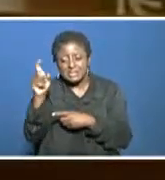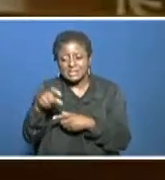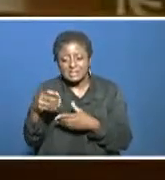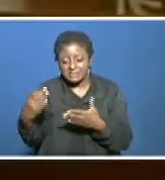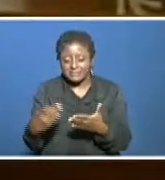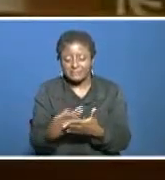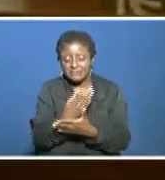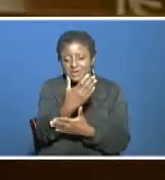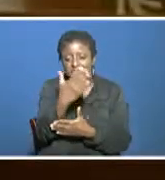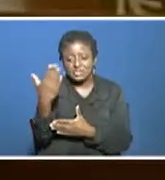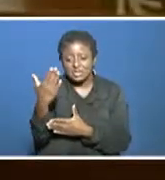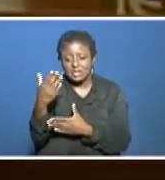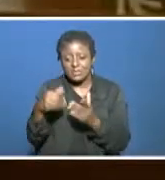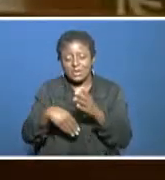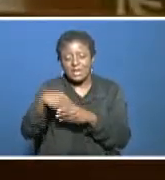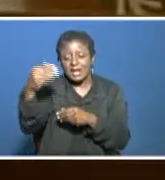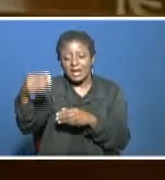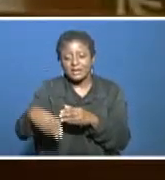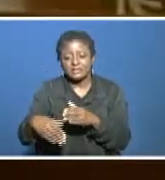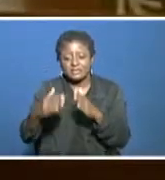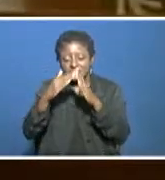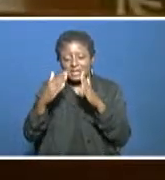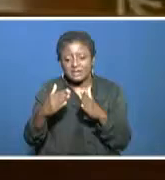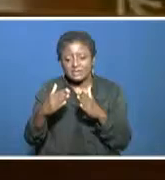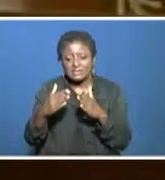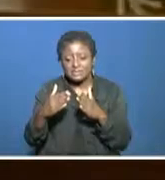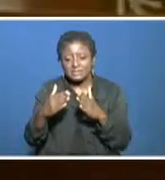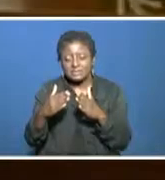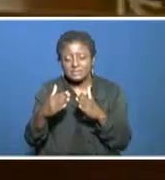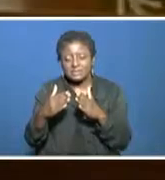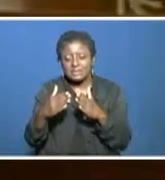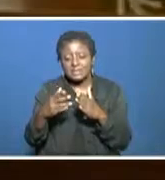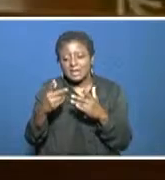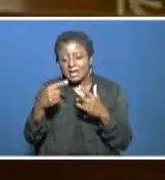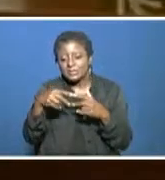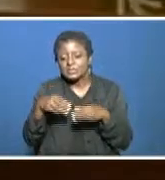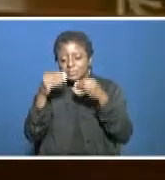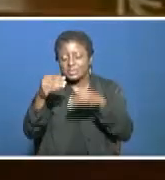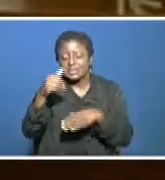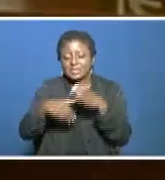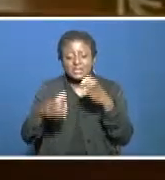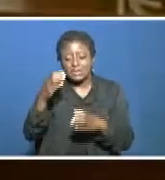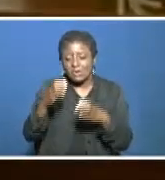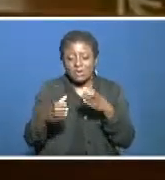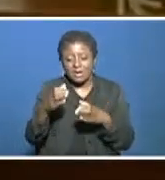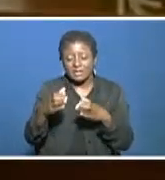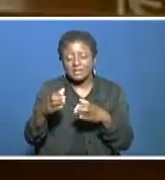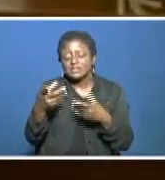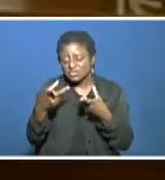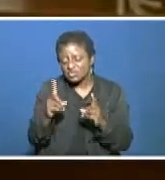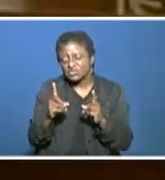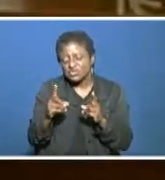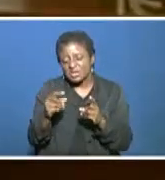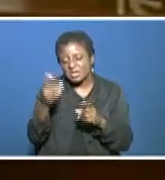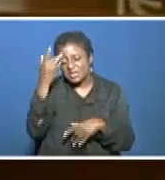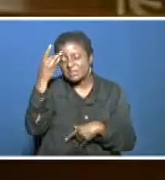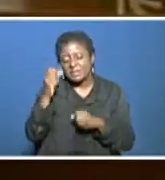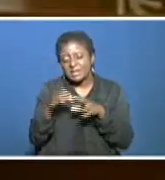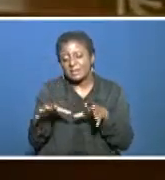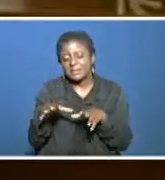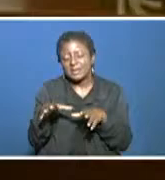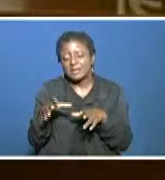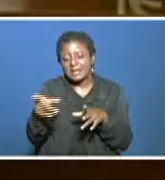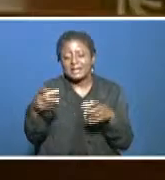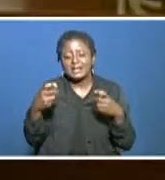stepped out of his house and was hauled before the court and has a conviction at